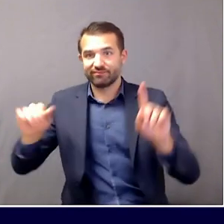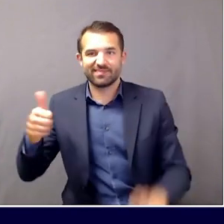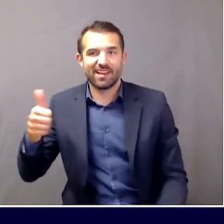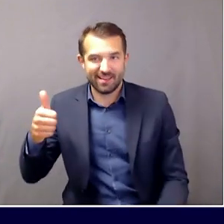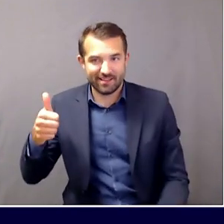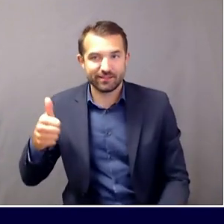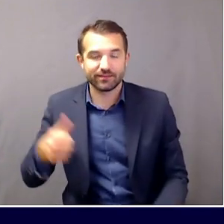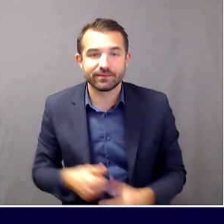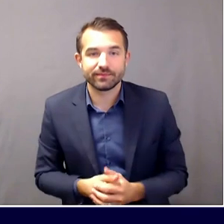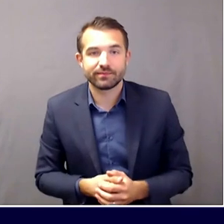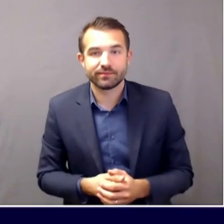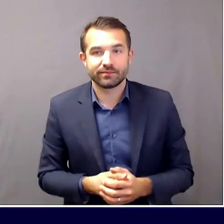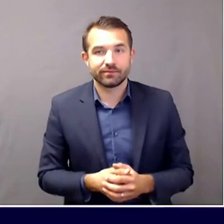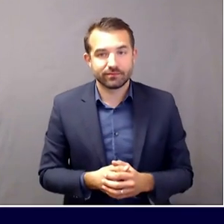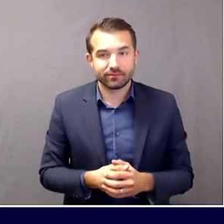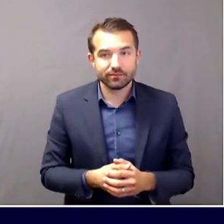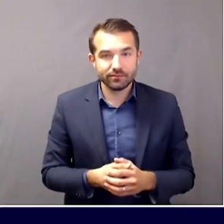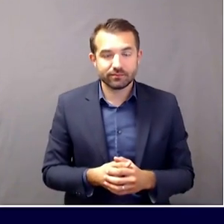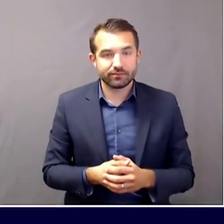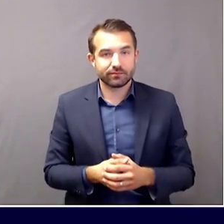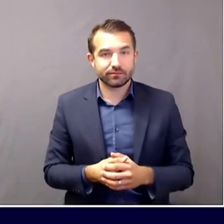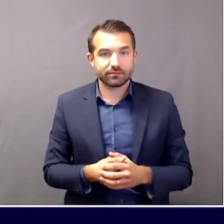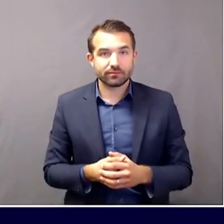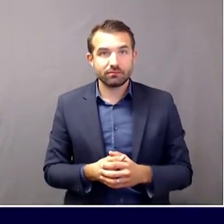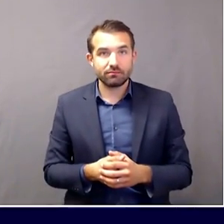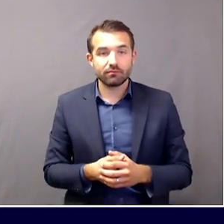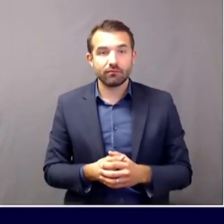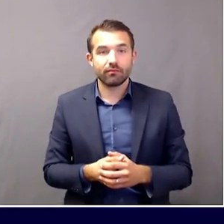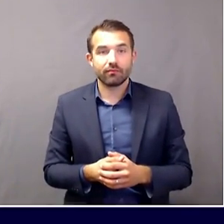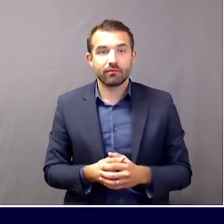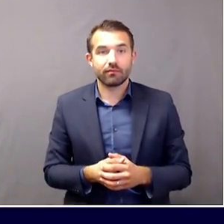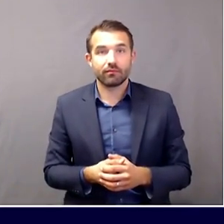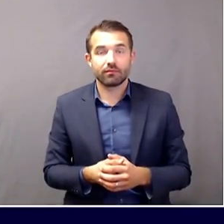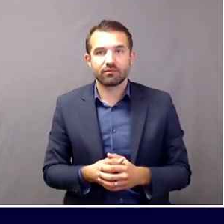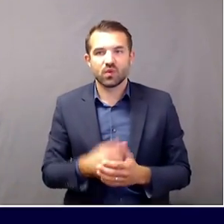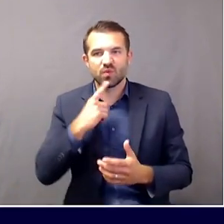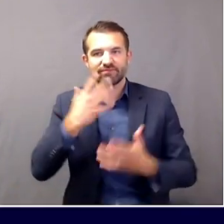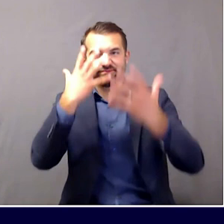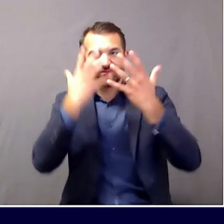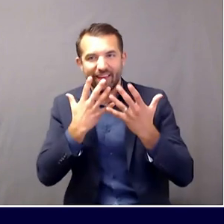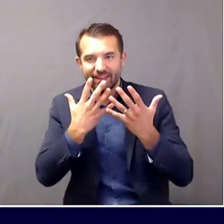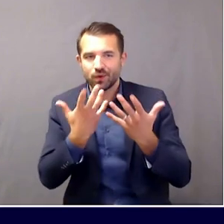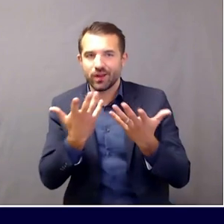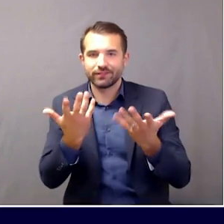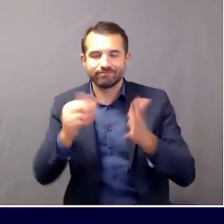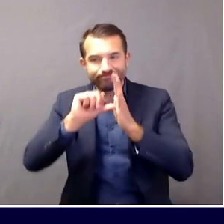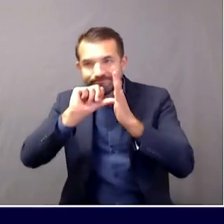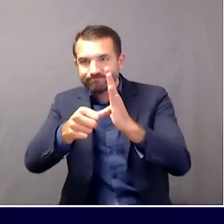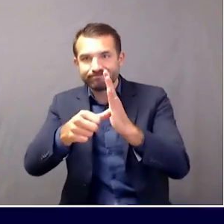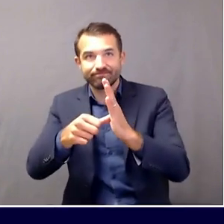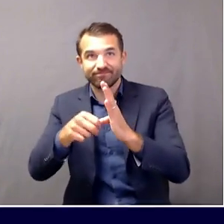hospitalizations for every 100,000 people. As I mentioned a moment ago, sadly, there have been 144